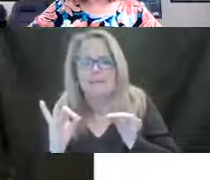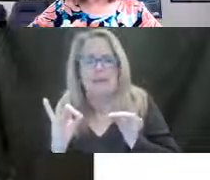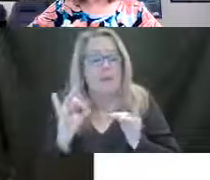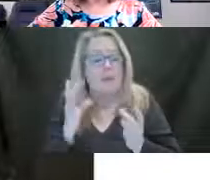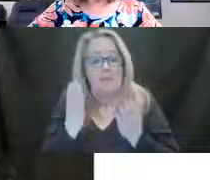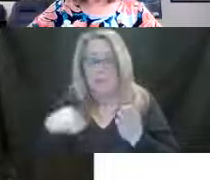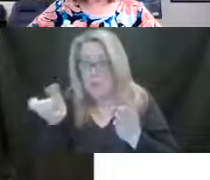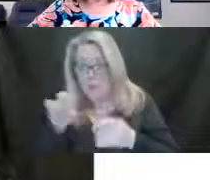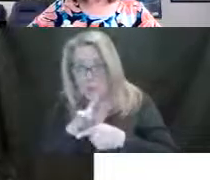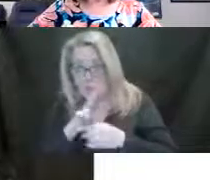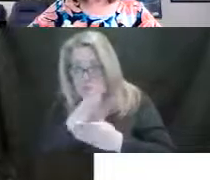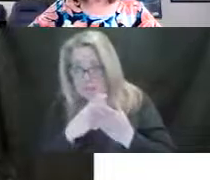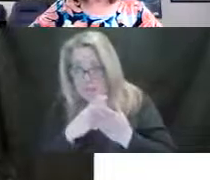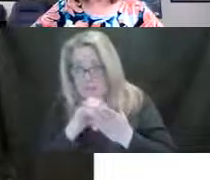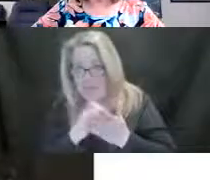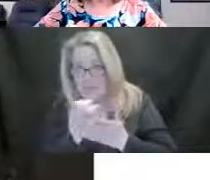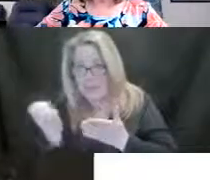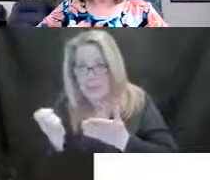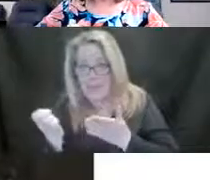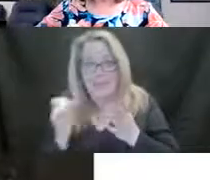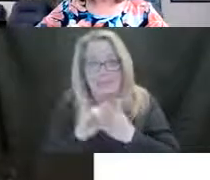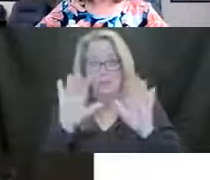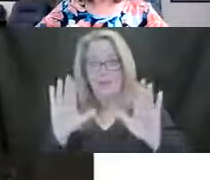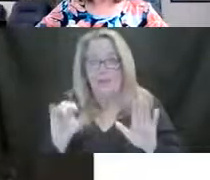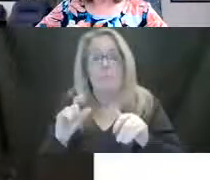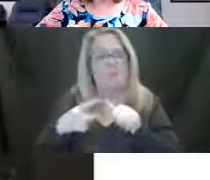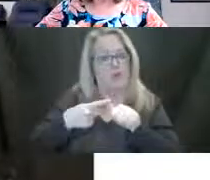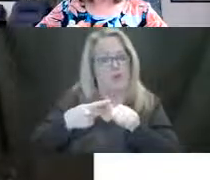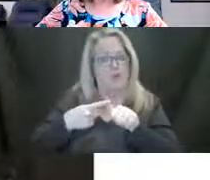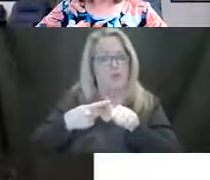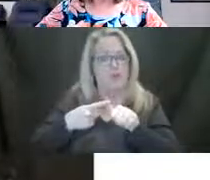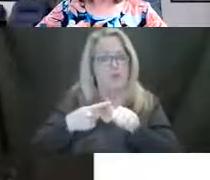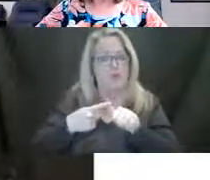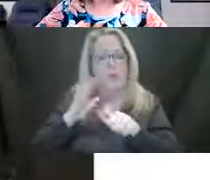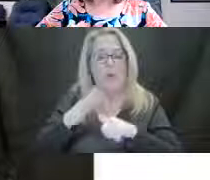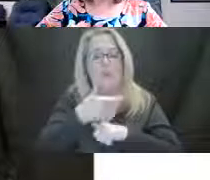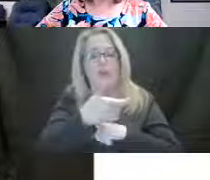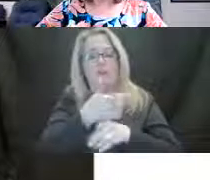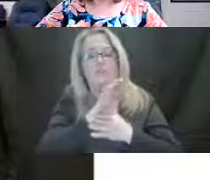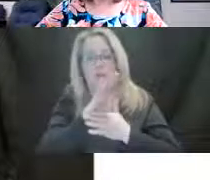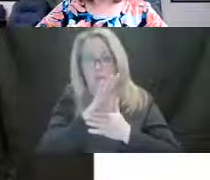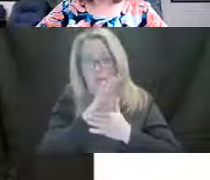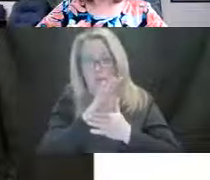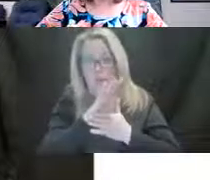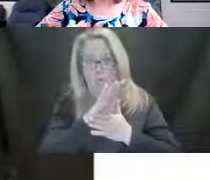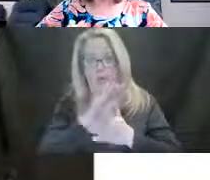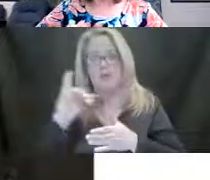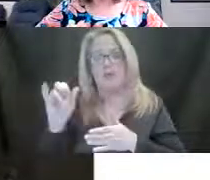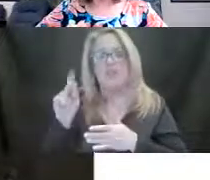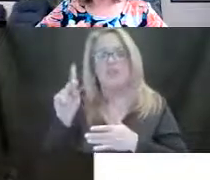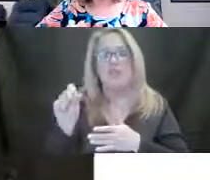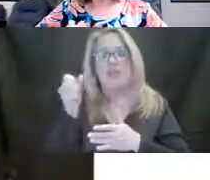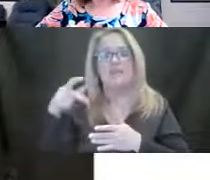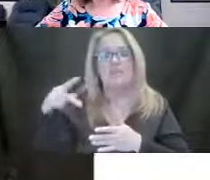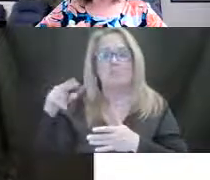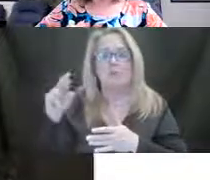equipment with, that would be great. And so, but let's go ahead and take a look at the video, Jack's progression, which